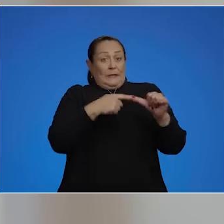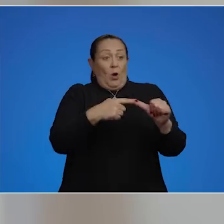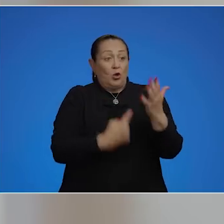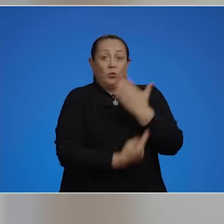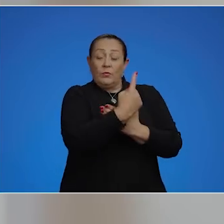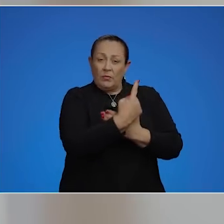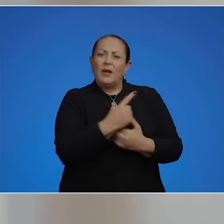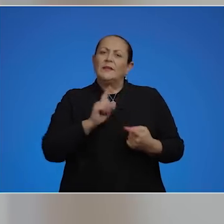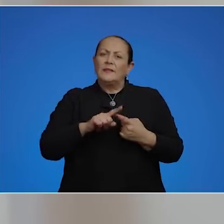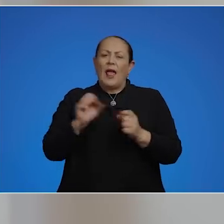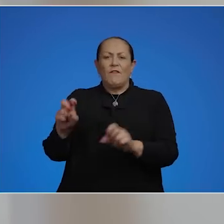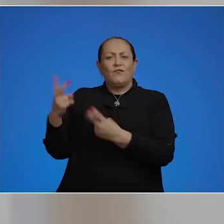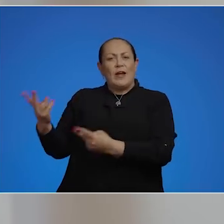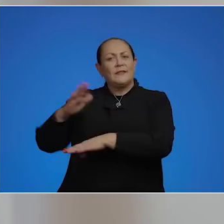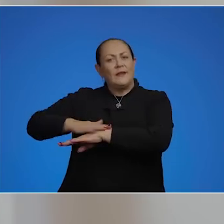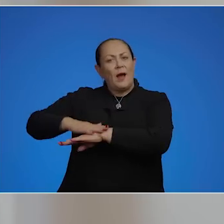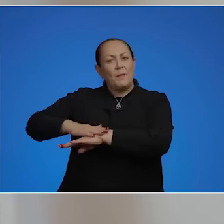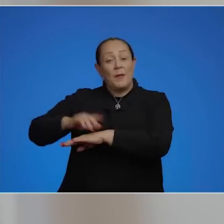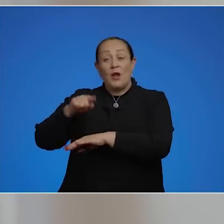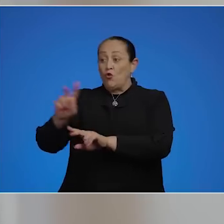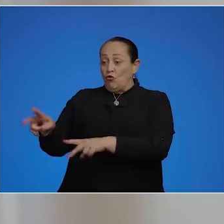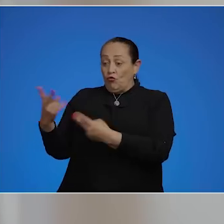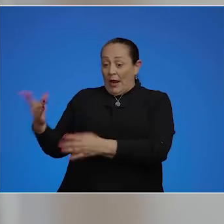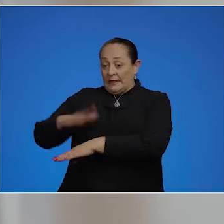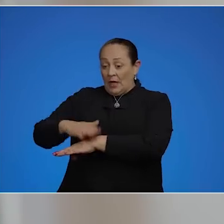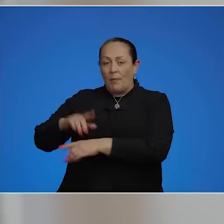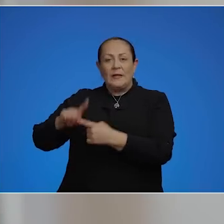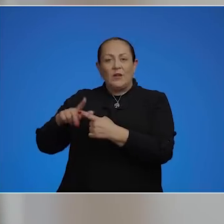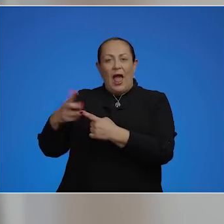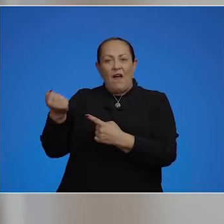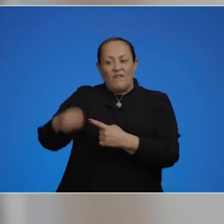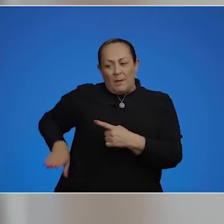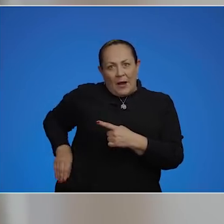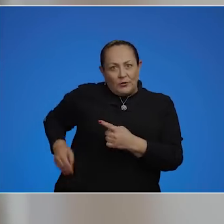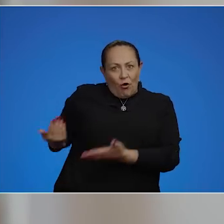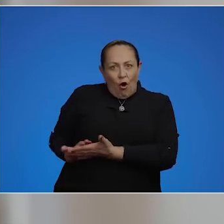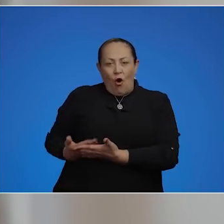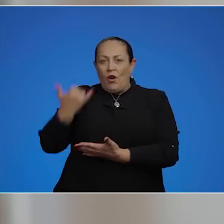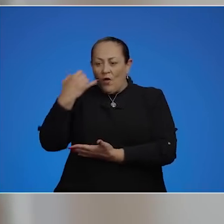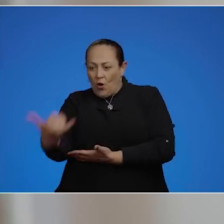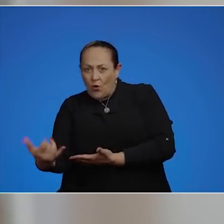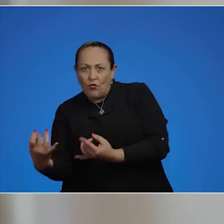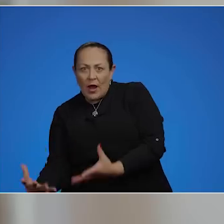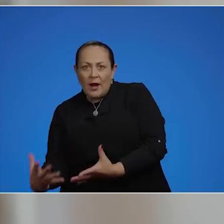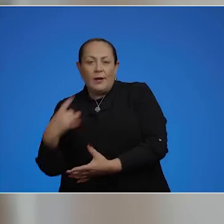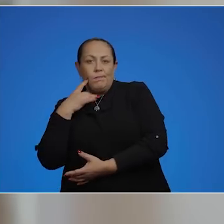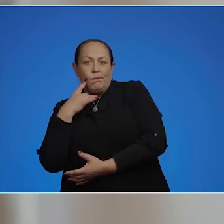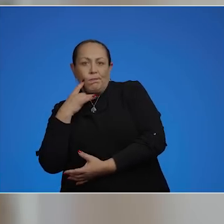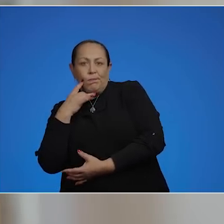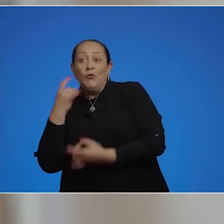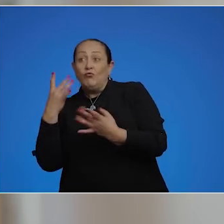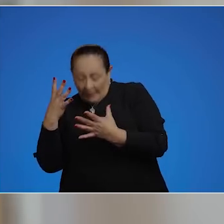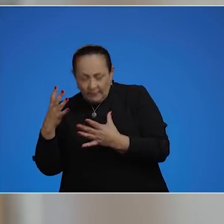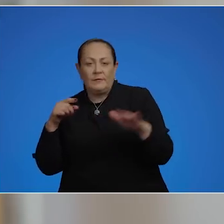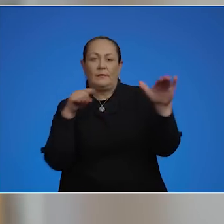have their downtime. But even when their downtime is acting, they've got their pages with them, their phones are ready, they're